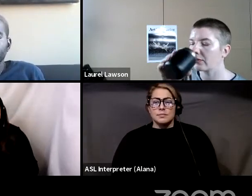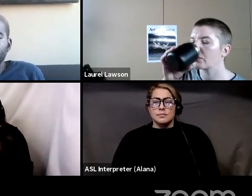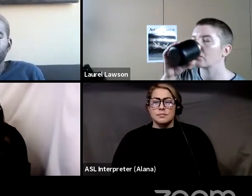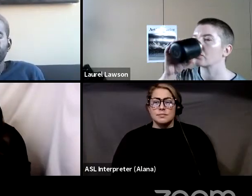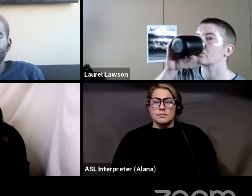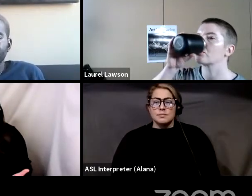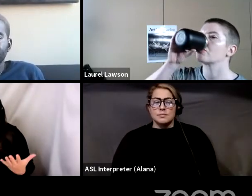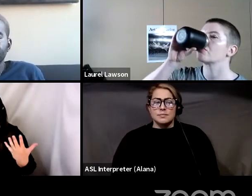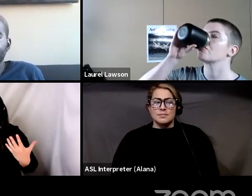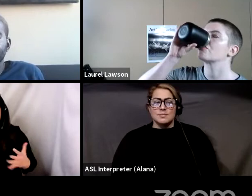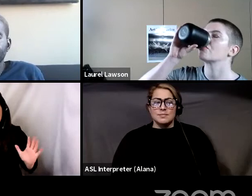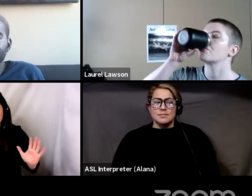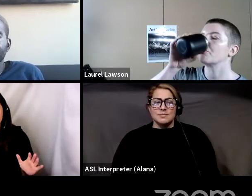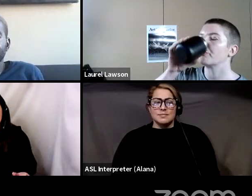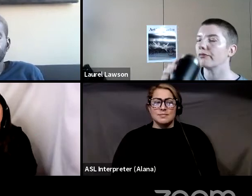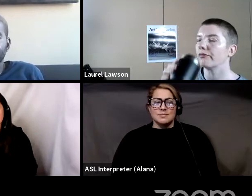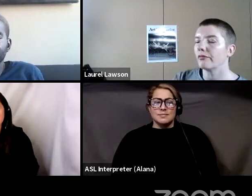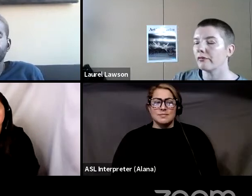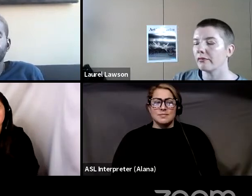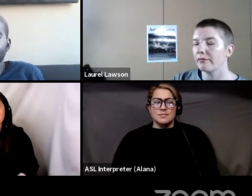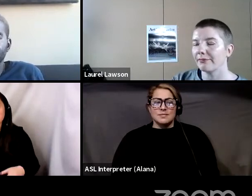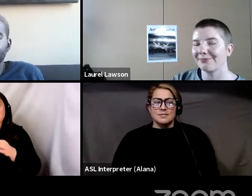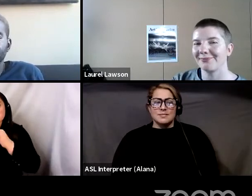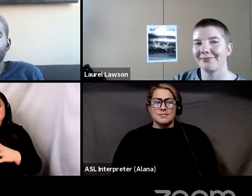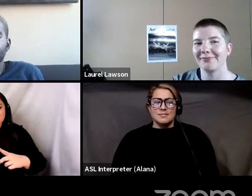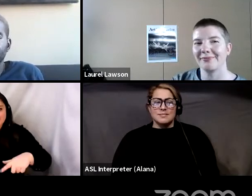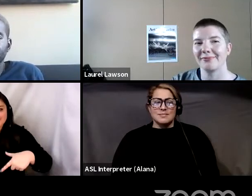end of thought for me for now.